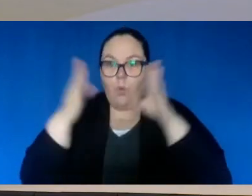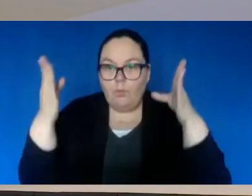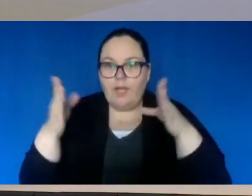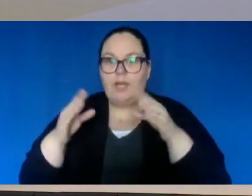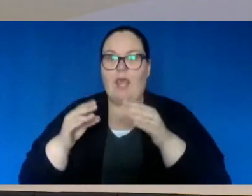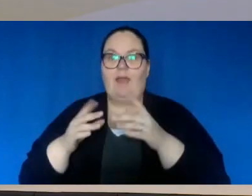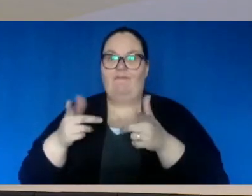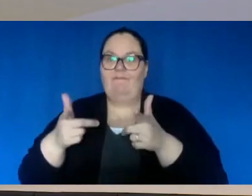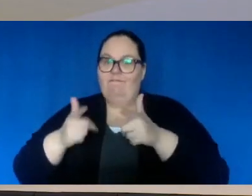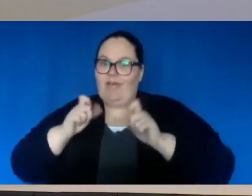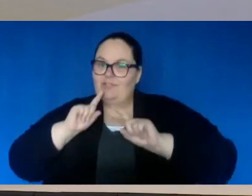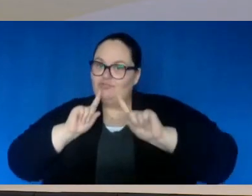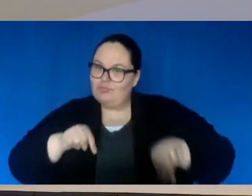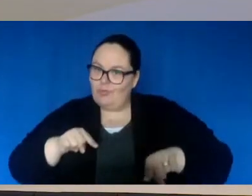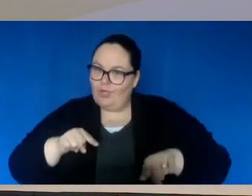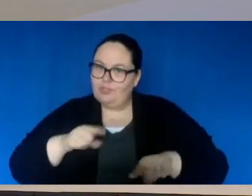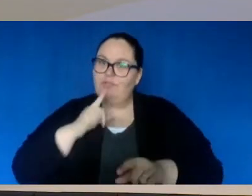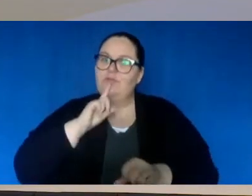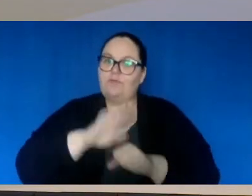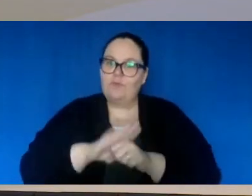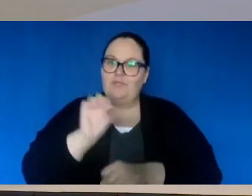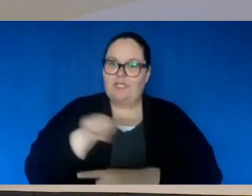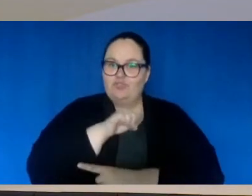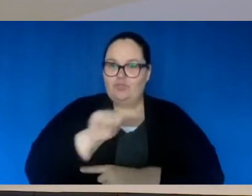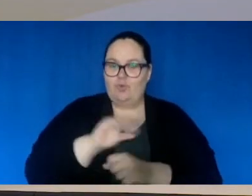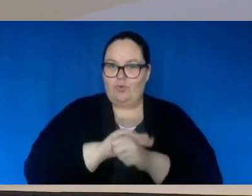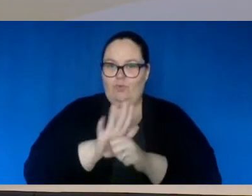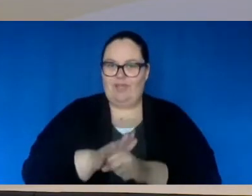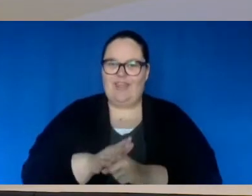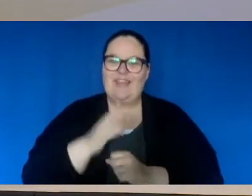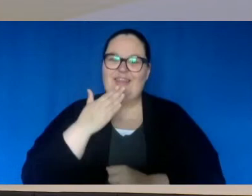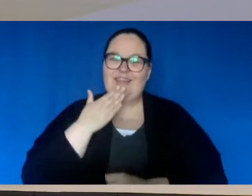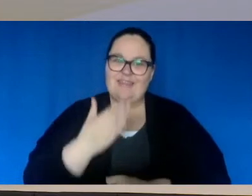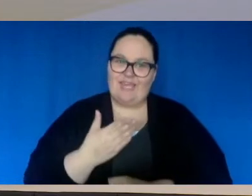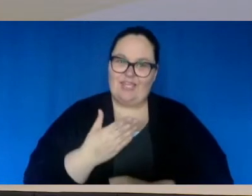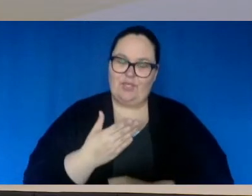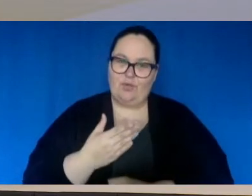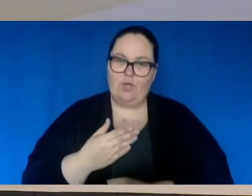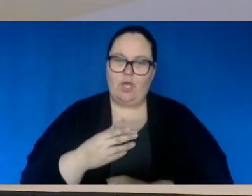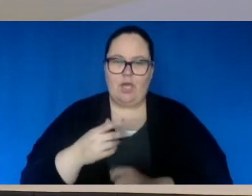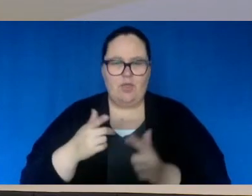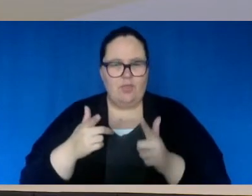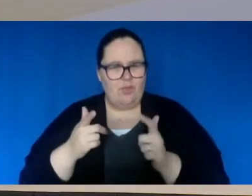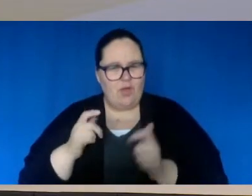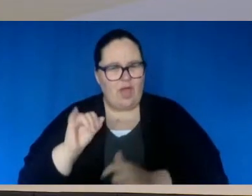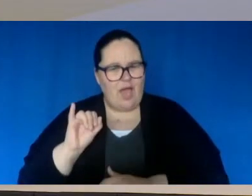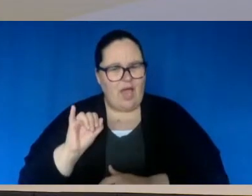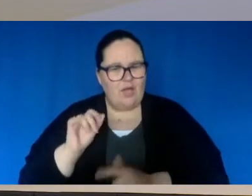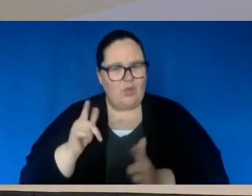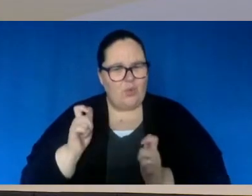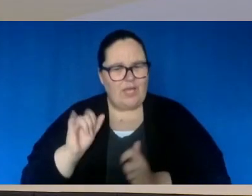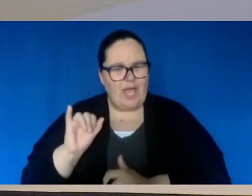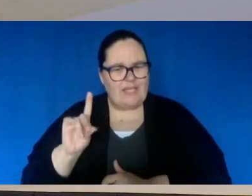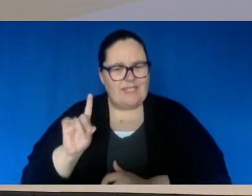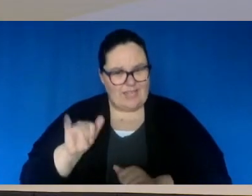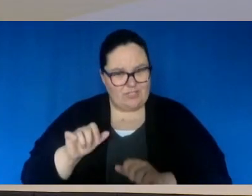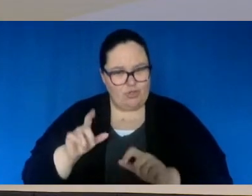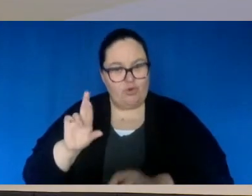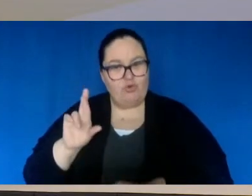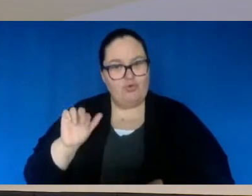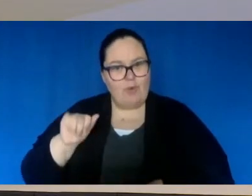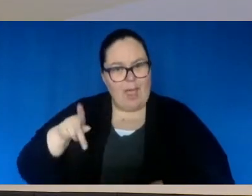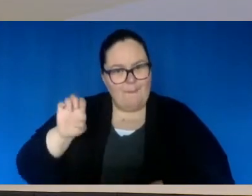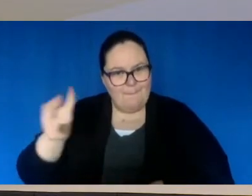particular. Thank you very much. The quick ID, I think you mentioned, that's the rapid testing, I'm assuming? Yes, it's one of the tests we've